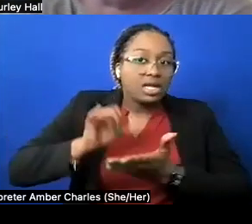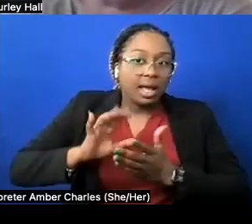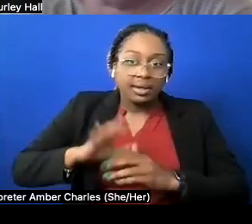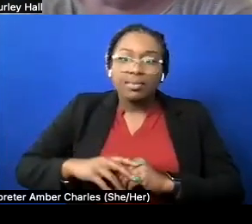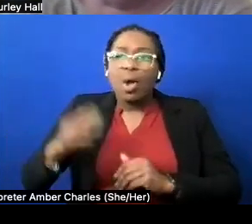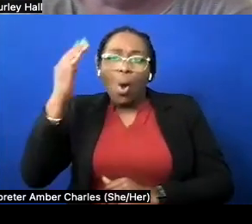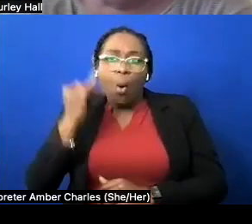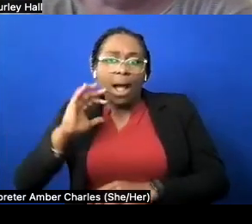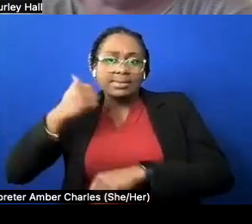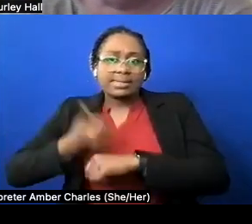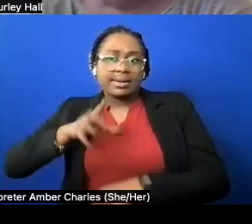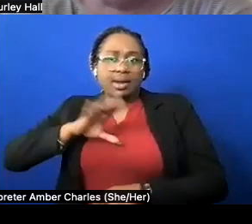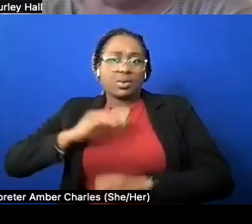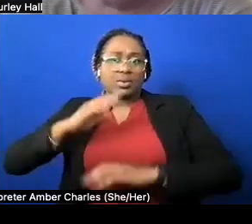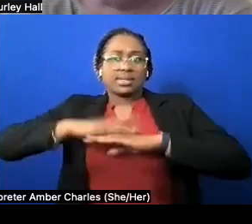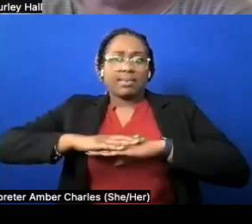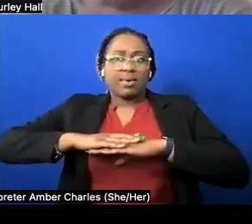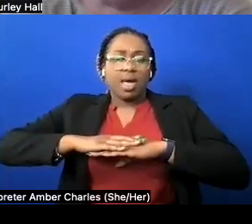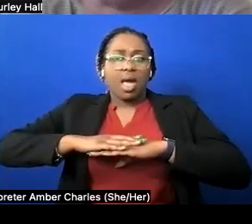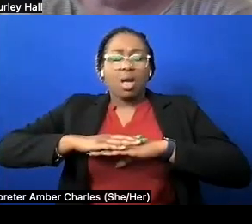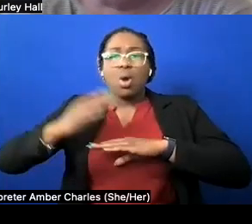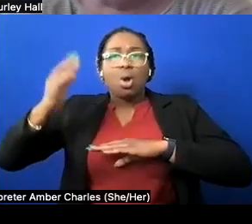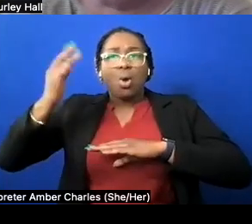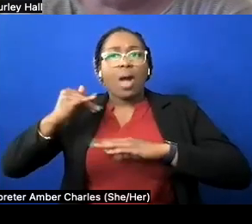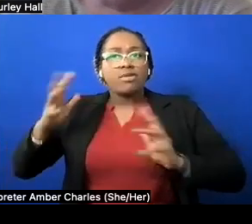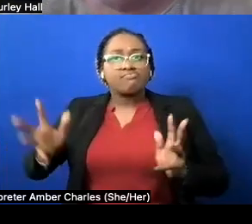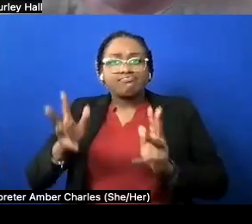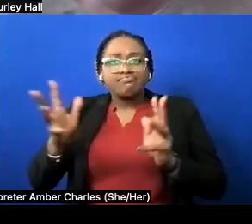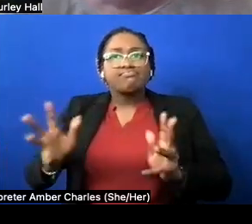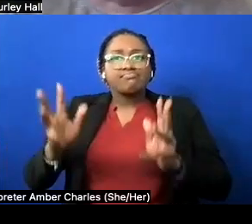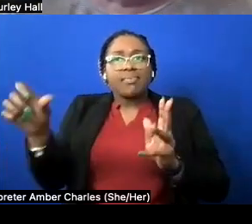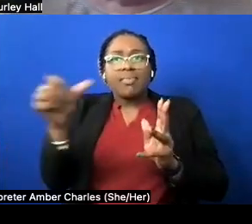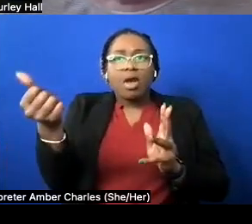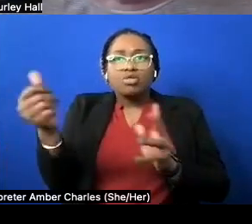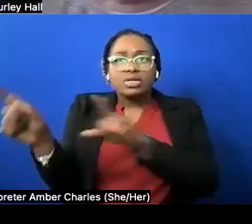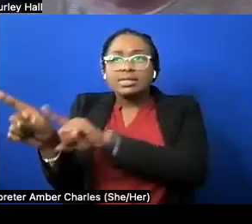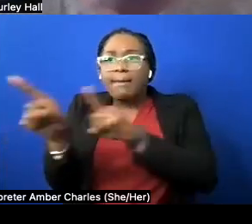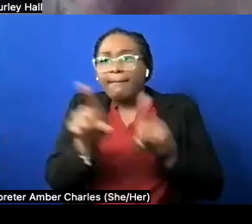your own table, and why are you encouraging others to do the same?